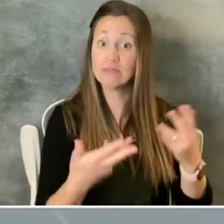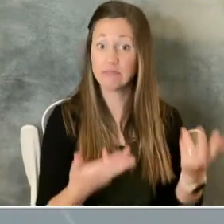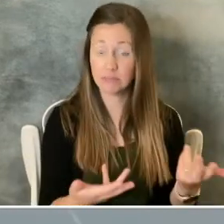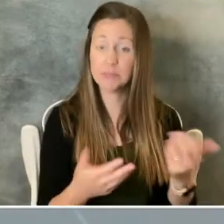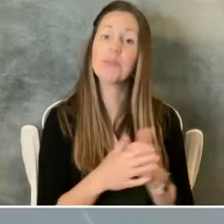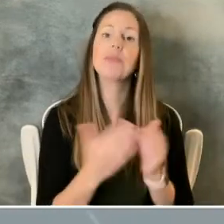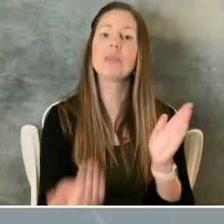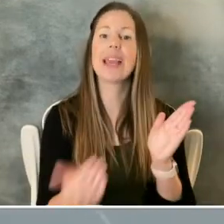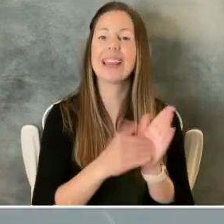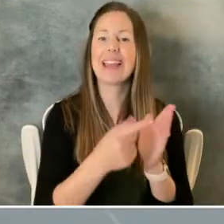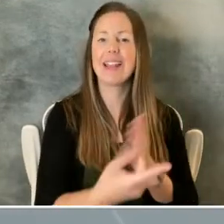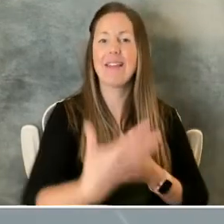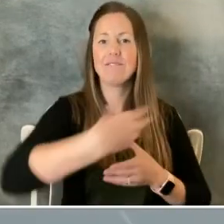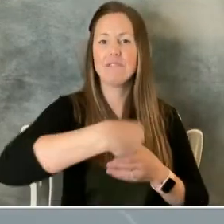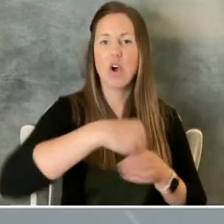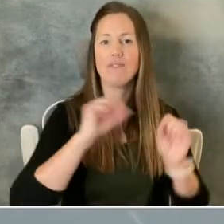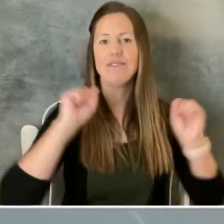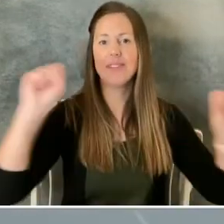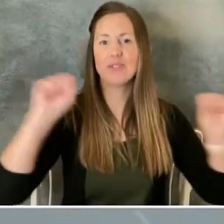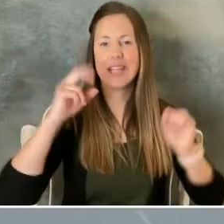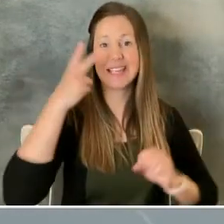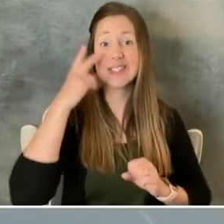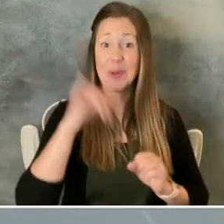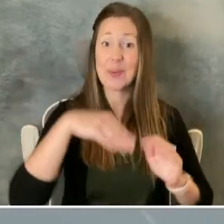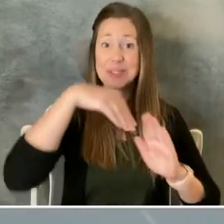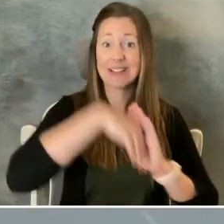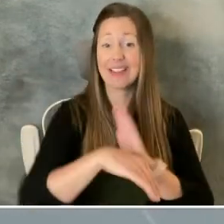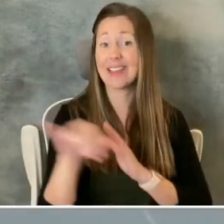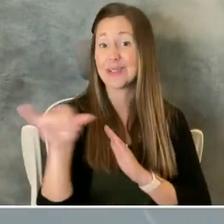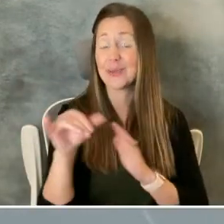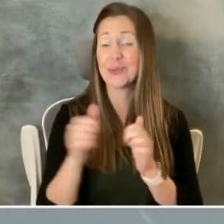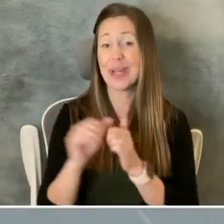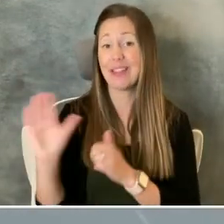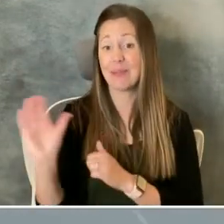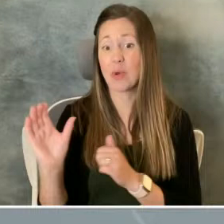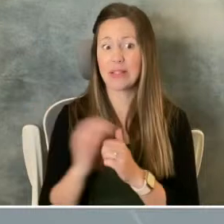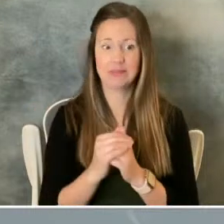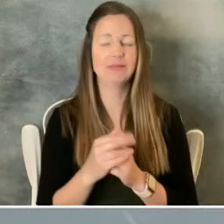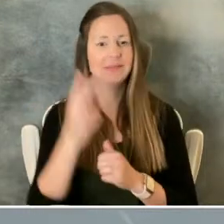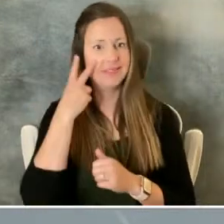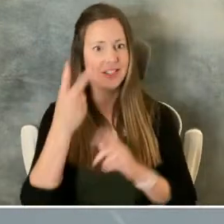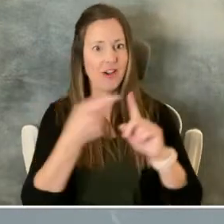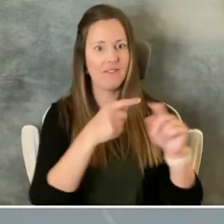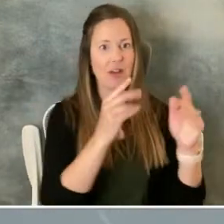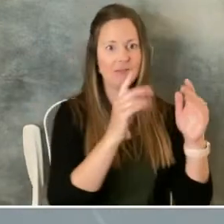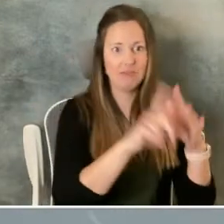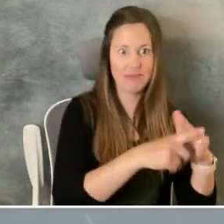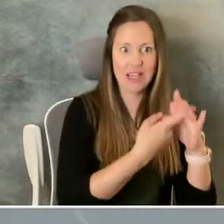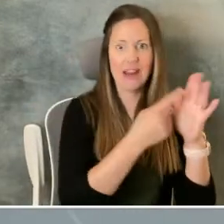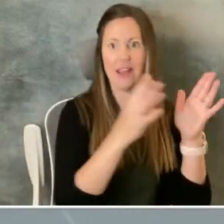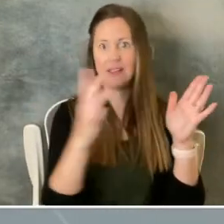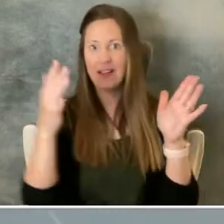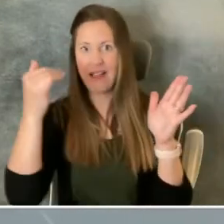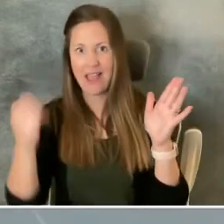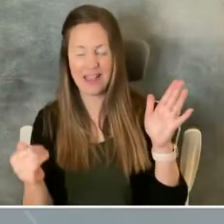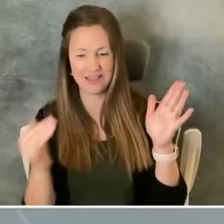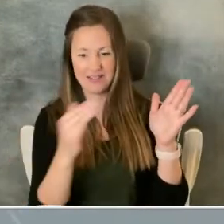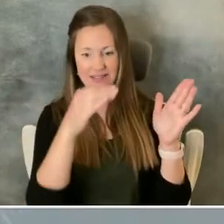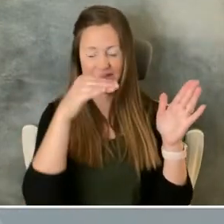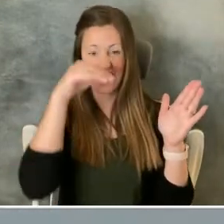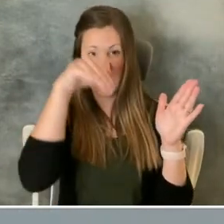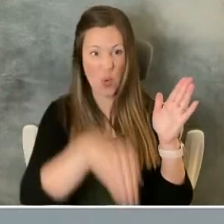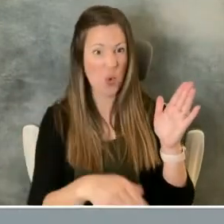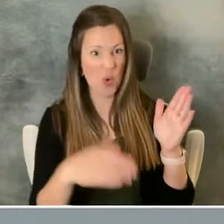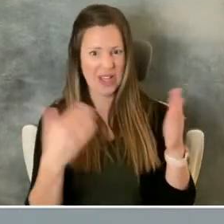in exercise and saw these declines in the chemokines. So that's the decline from beginning to end. There's someone up there on that far left, man, they really dropped down, huh? They